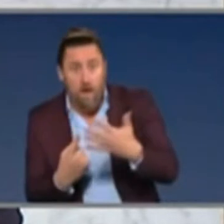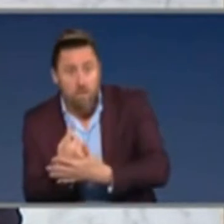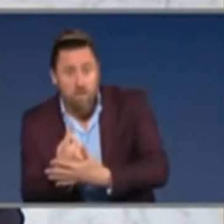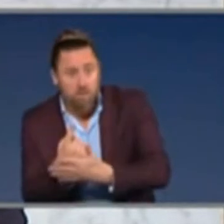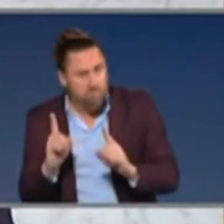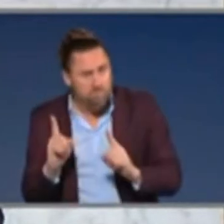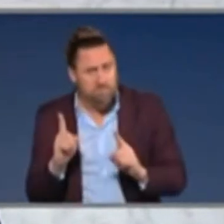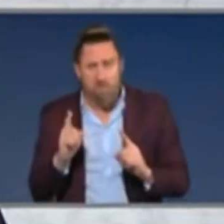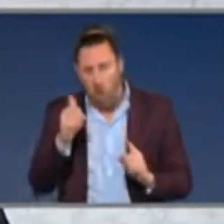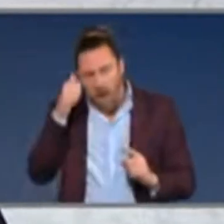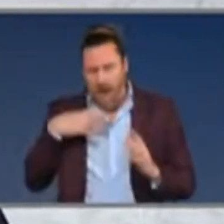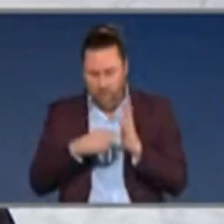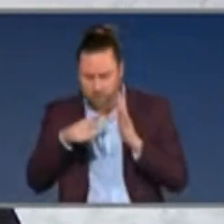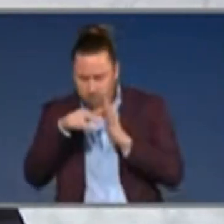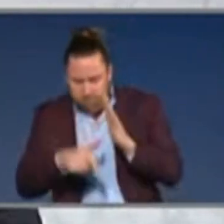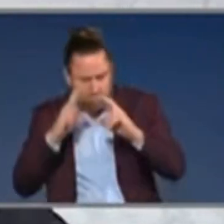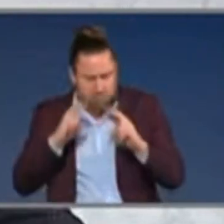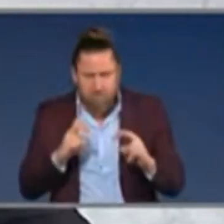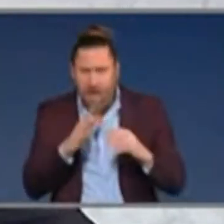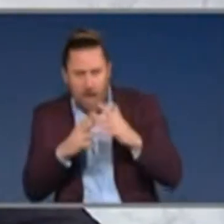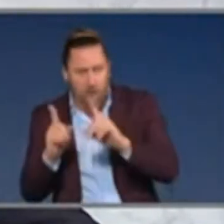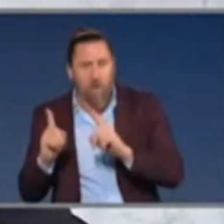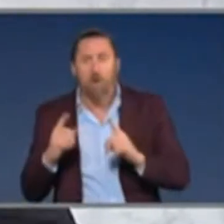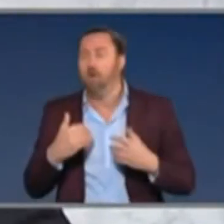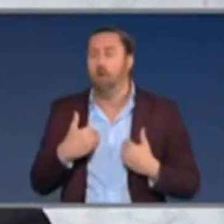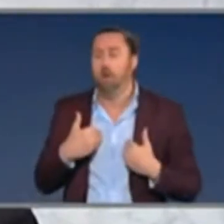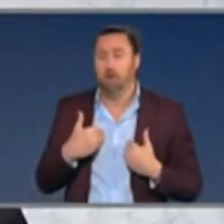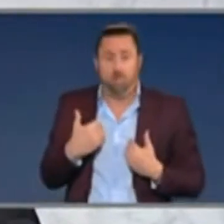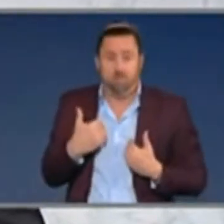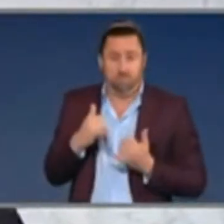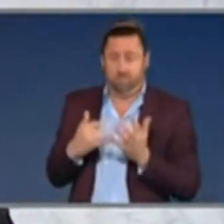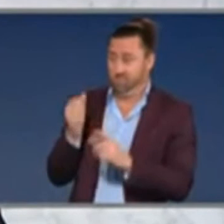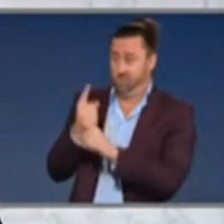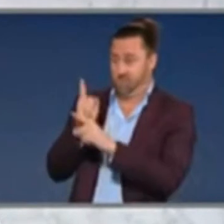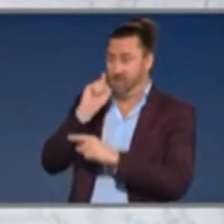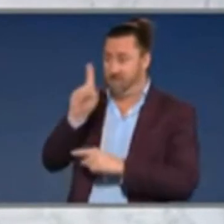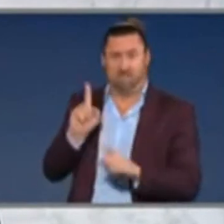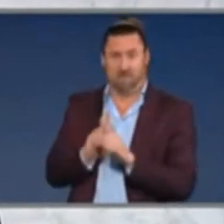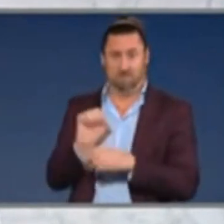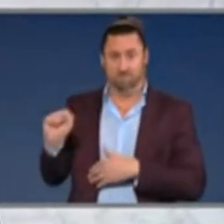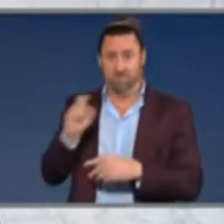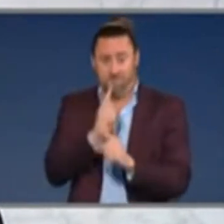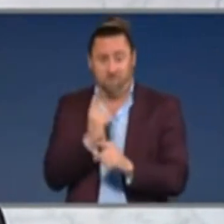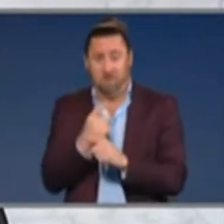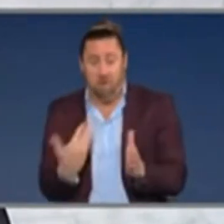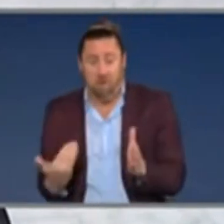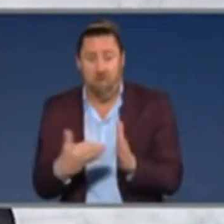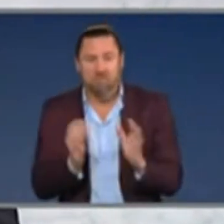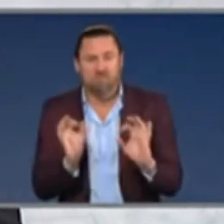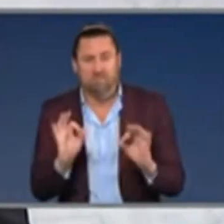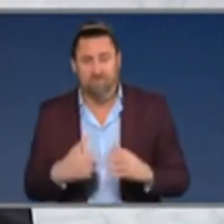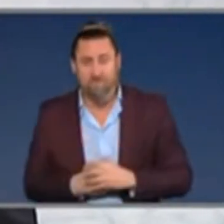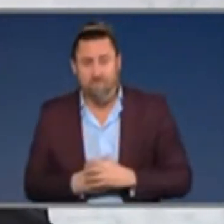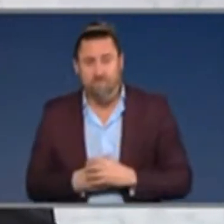home. Wasn't a lot of detail. Can you expand on that? No, I can't say any more than he said yesterday, and I'd refer to him as to